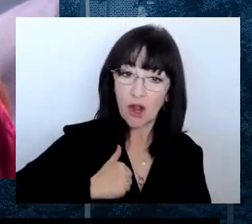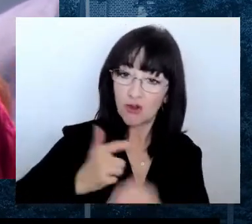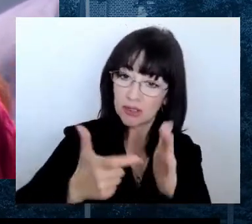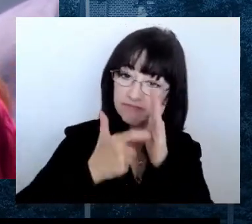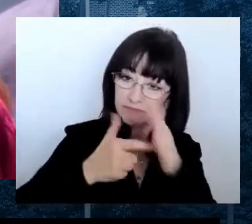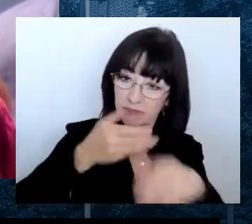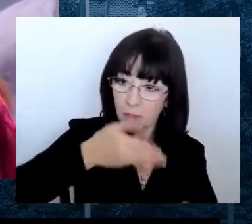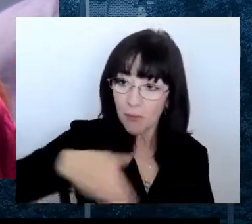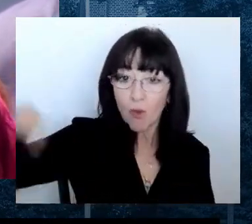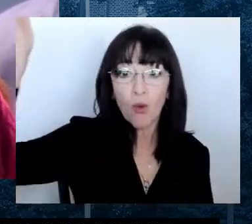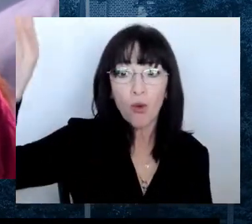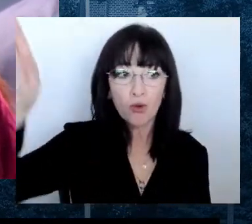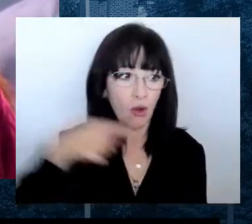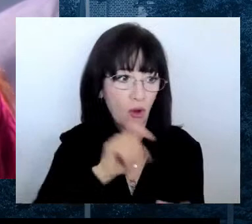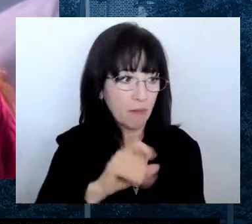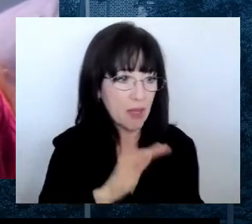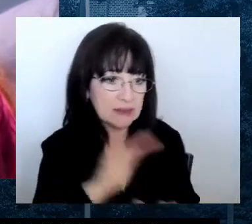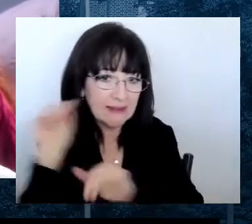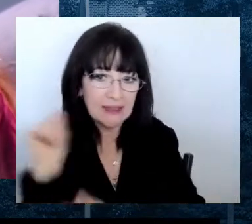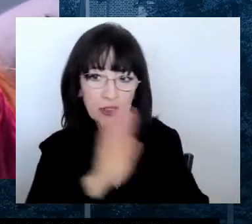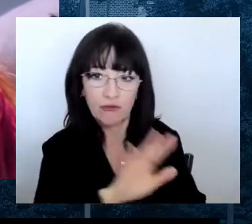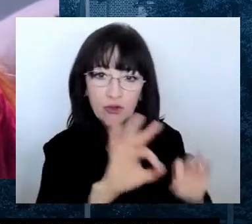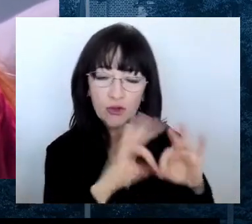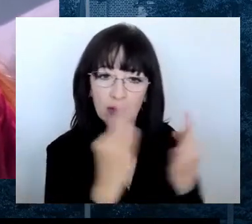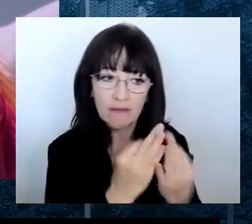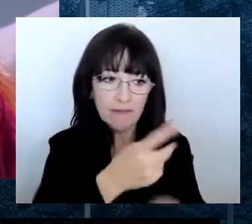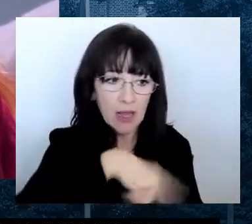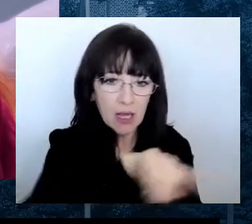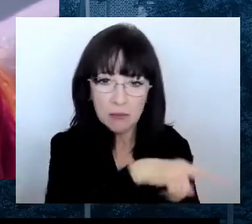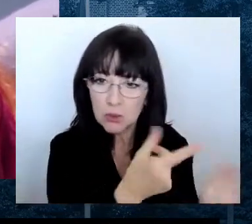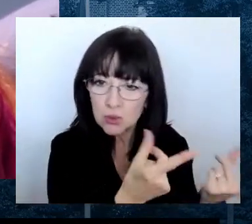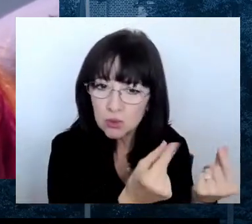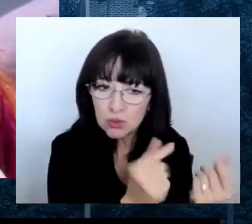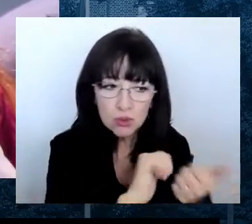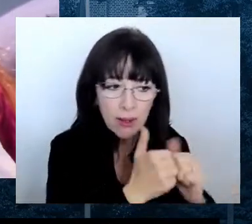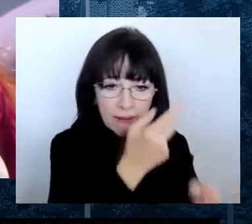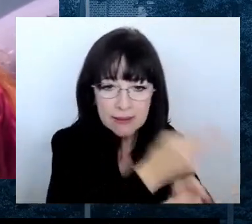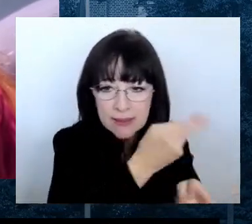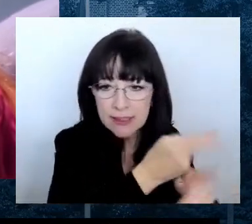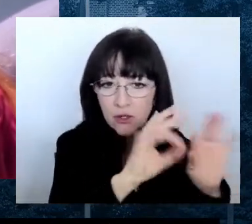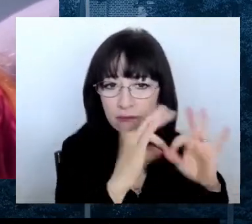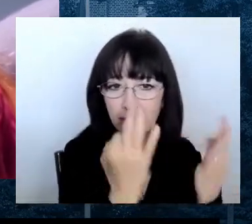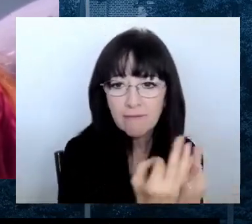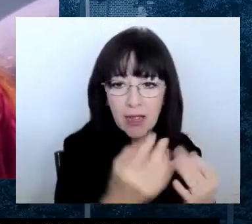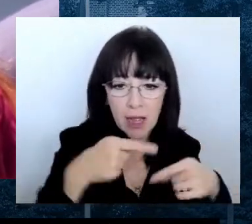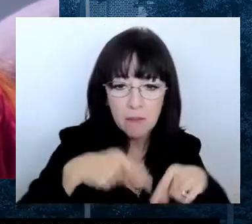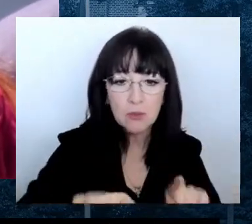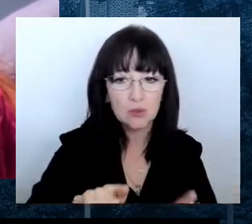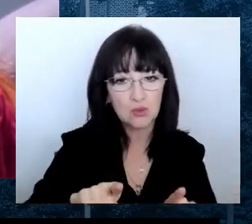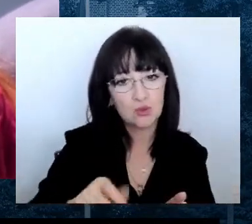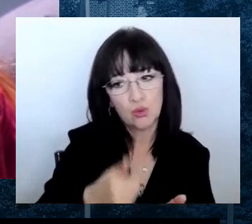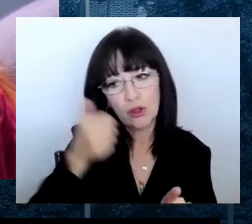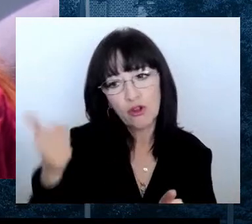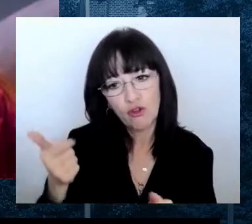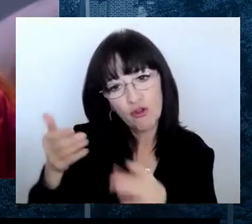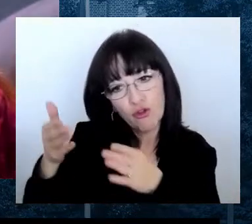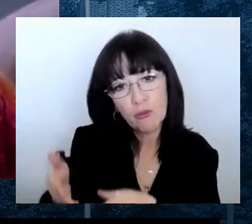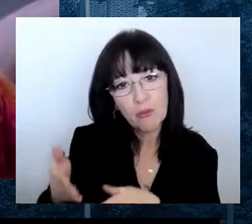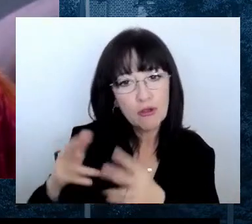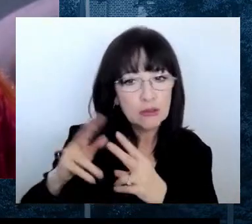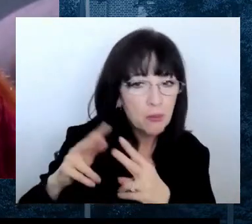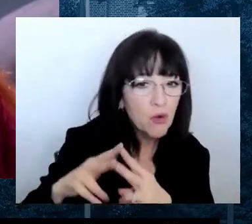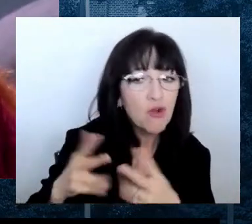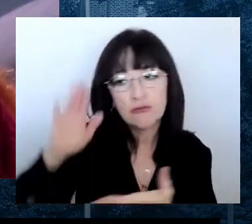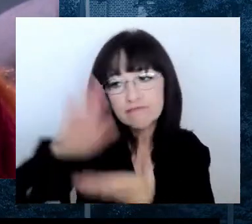much our Senate Leader Mcbride here today for her leadership, as well as Representative Heffernan. And you're going to hear from a moment from